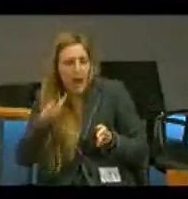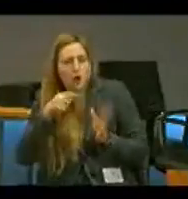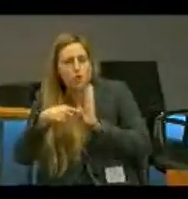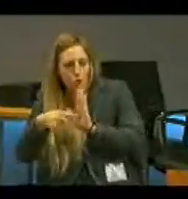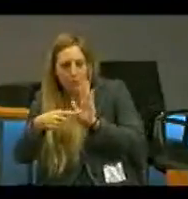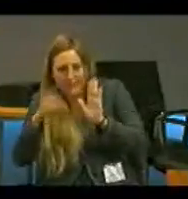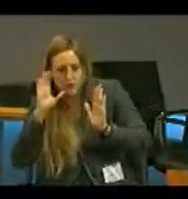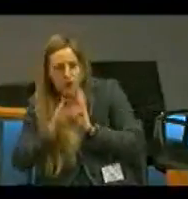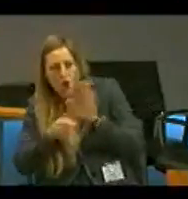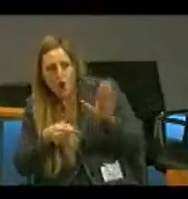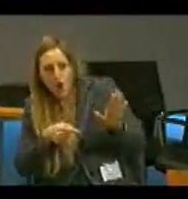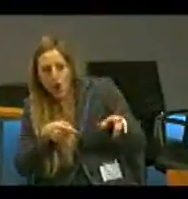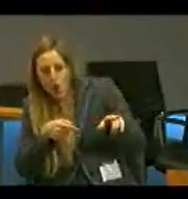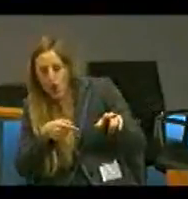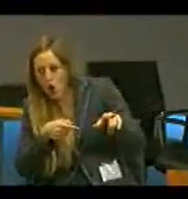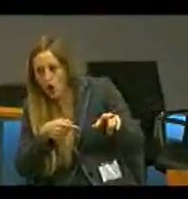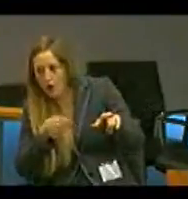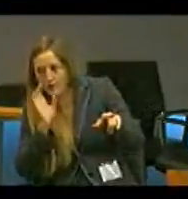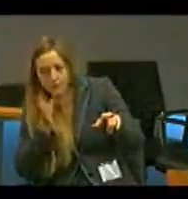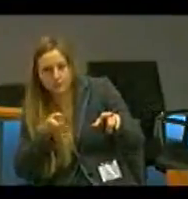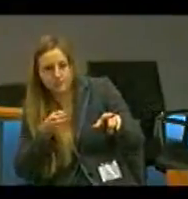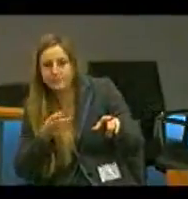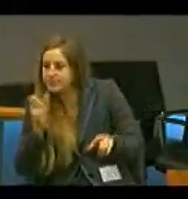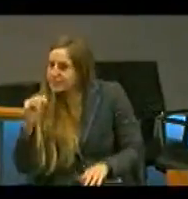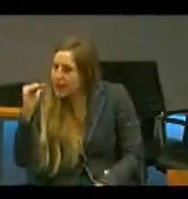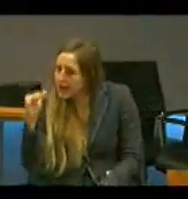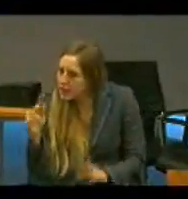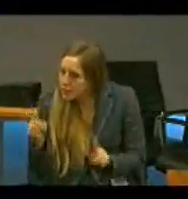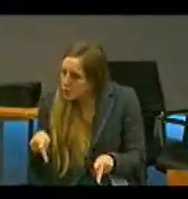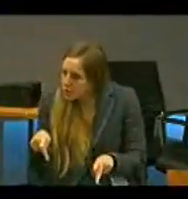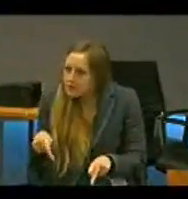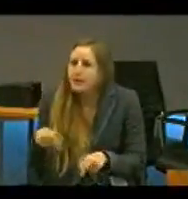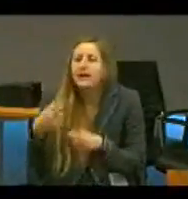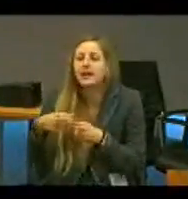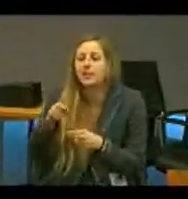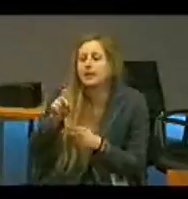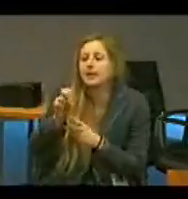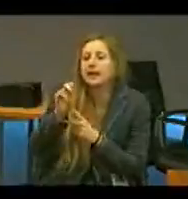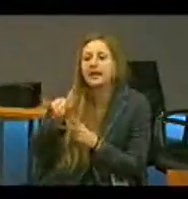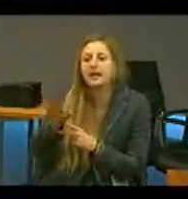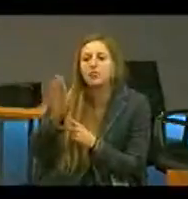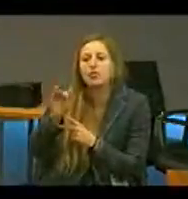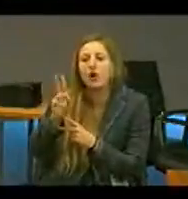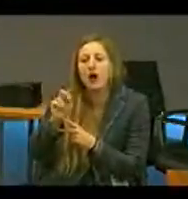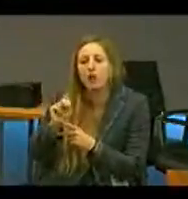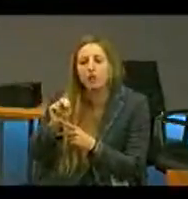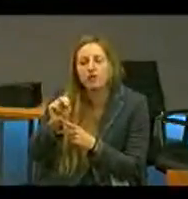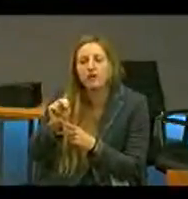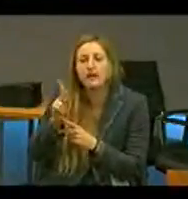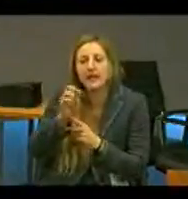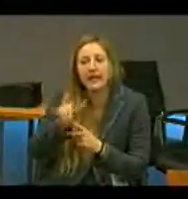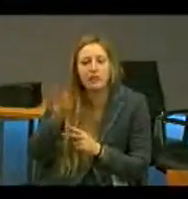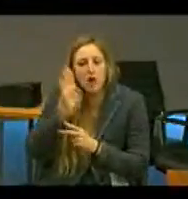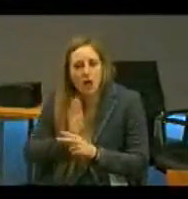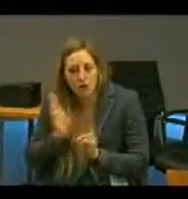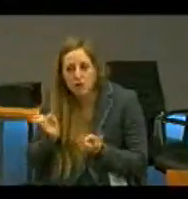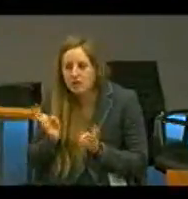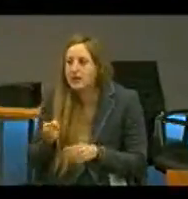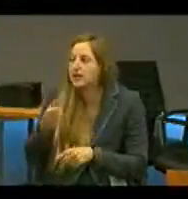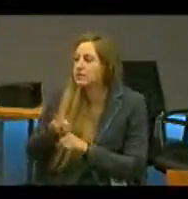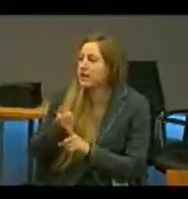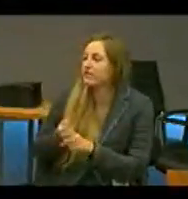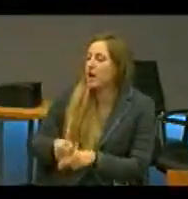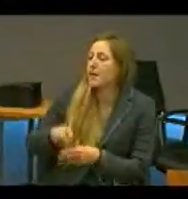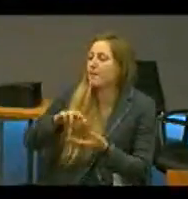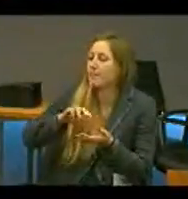King. It is a little person, Penny Brown. Penny Brown was a member of the Student Nonviolent